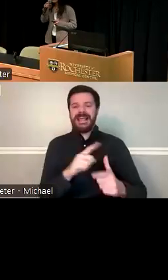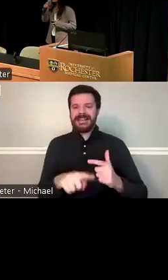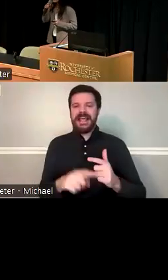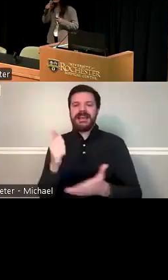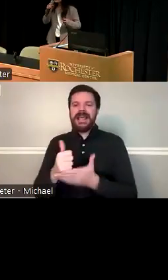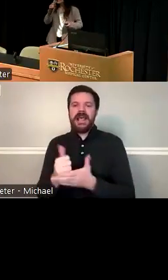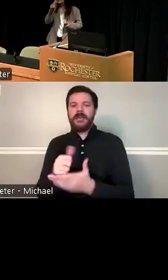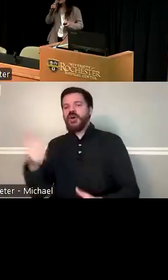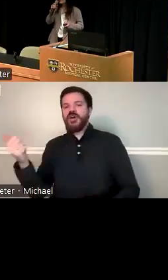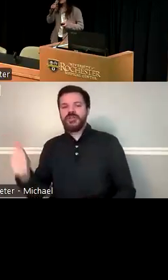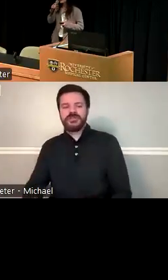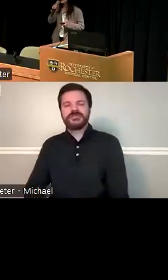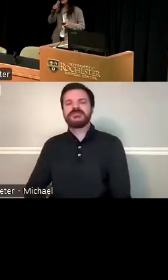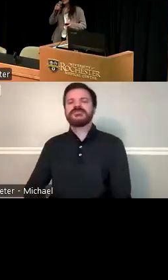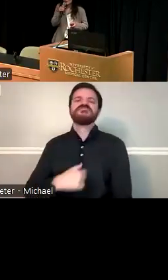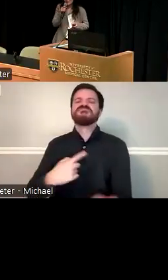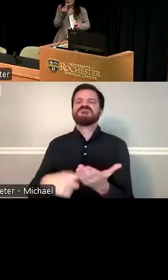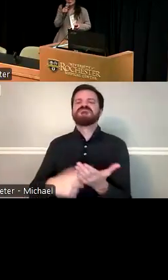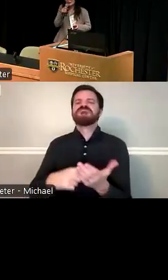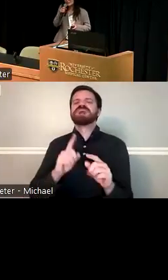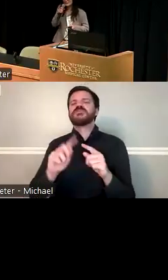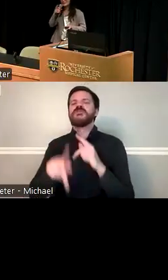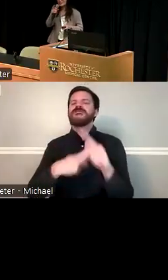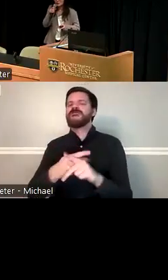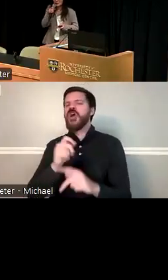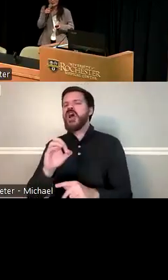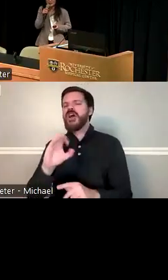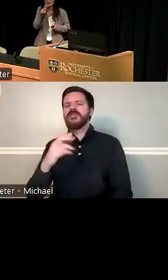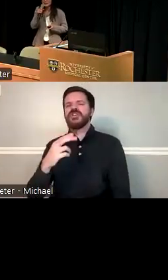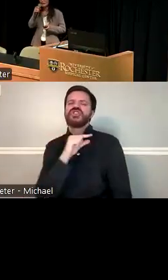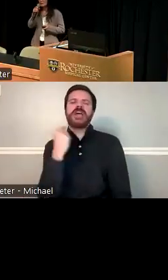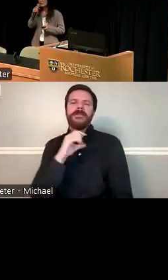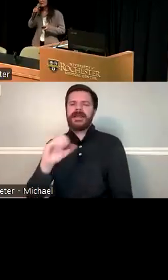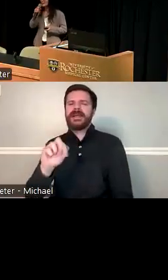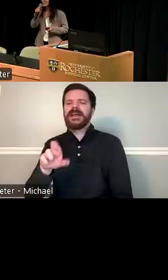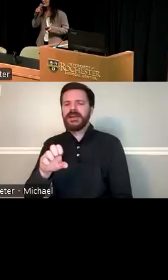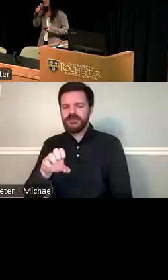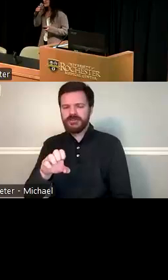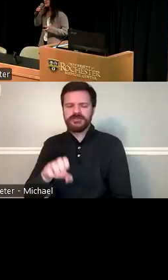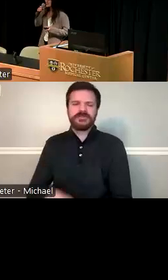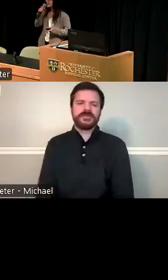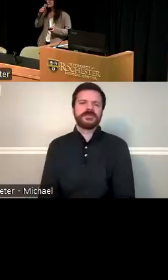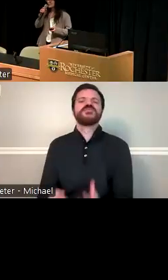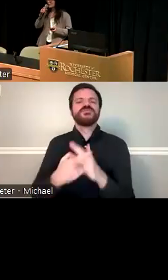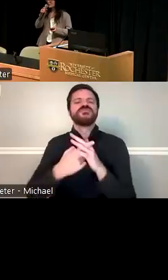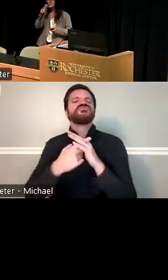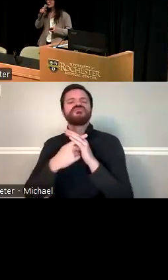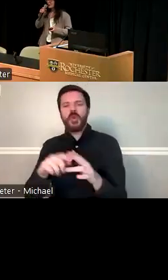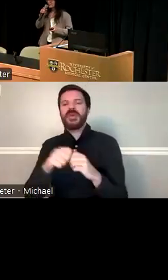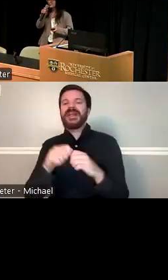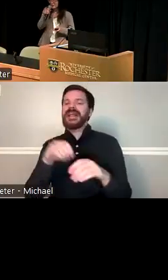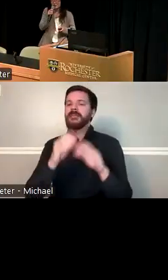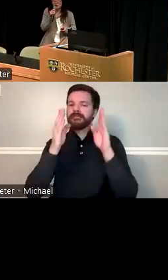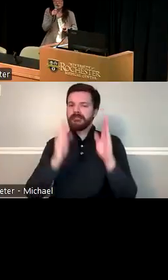talk through several versions of chaplain's care. So in 2017 and 2018, we started out with the in-person version of